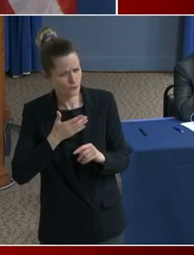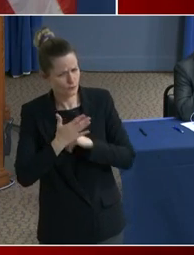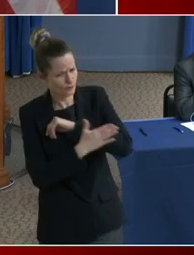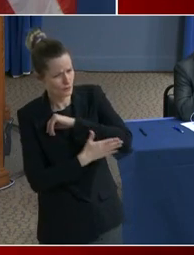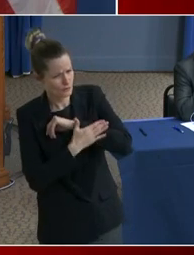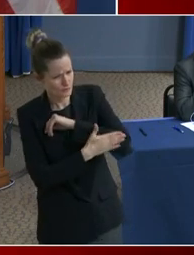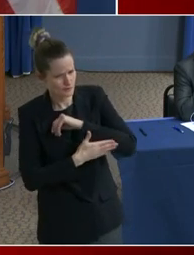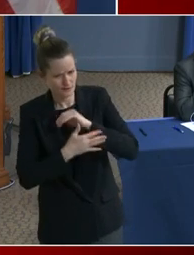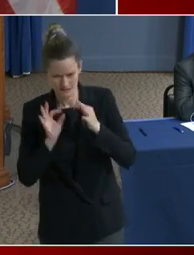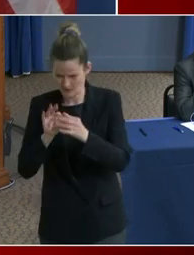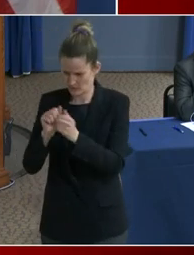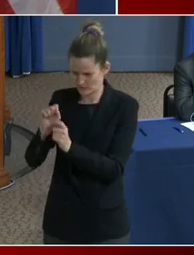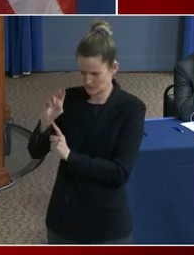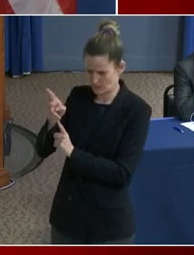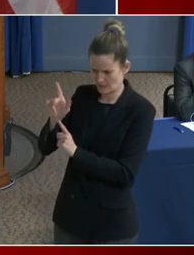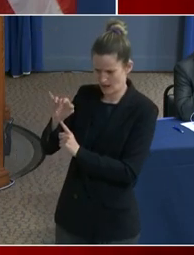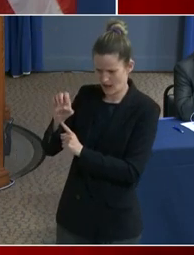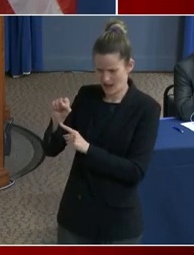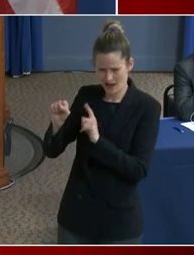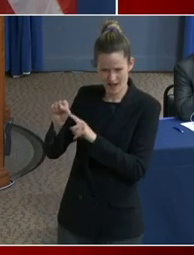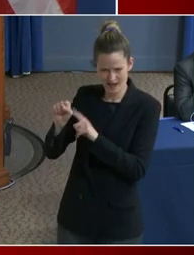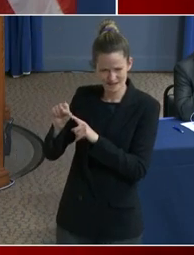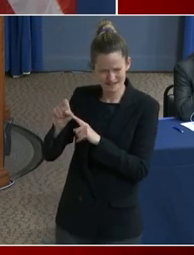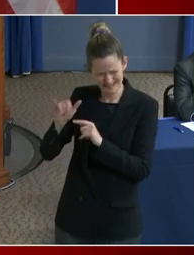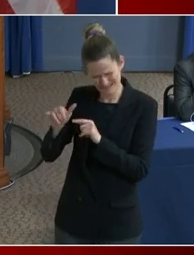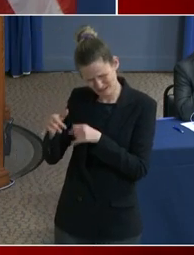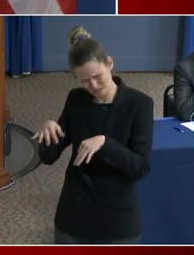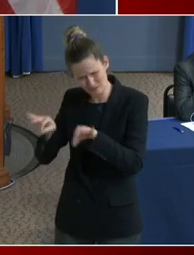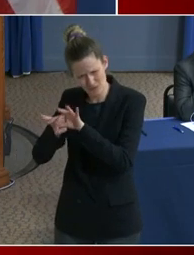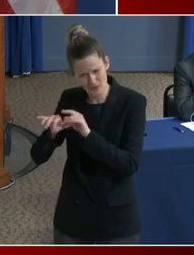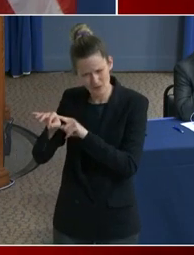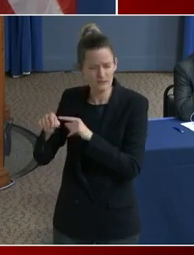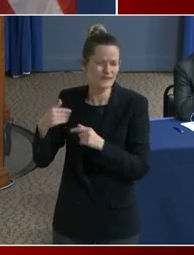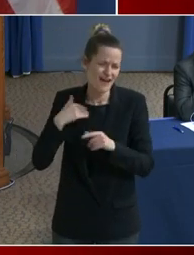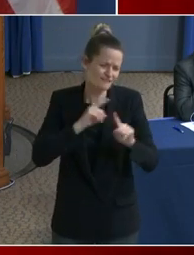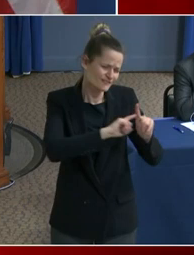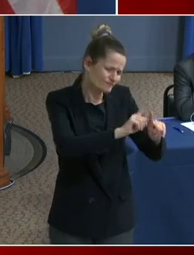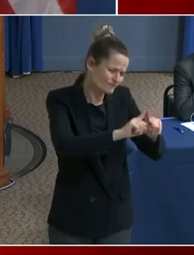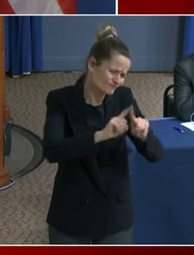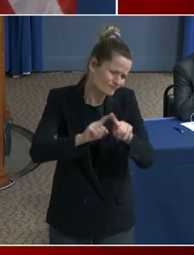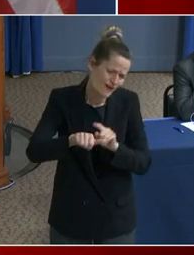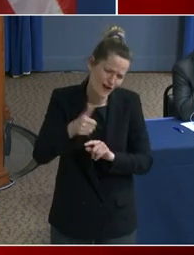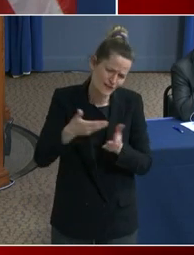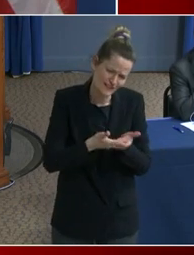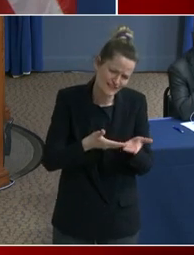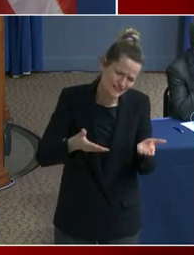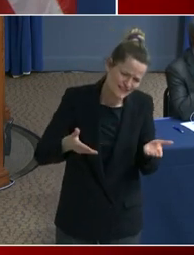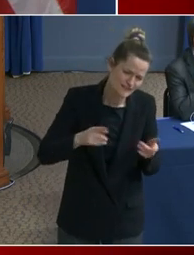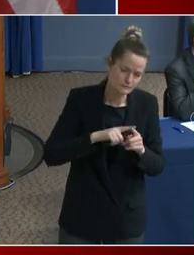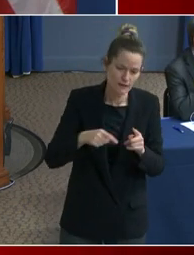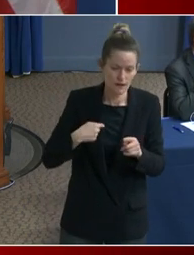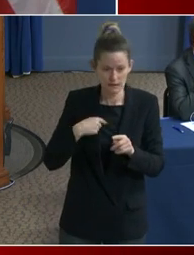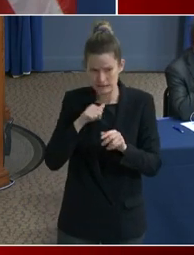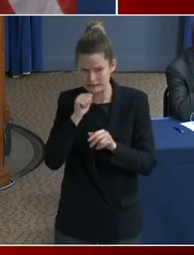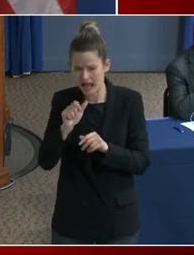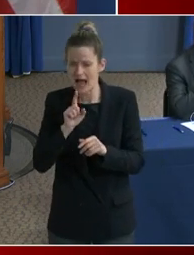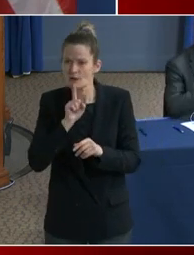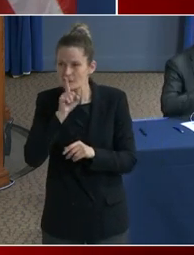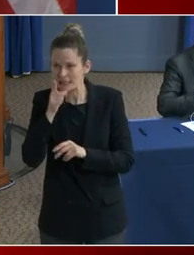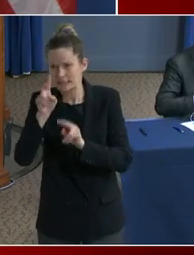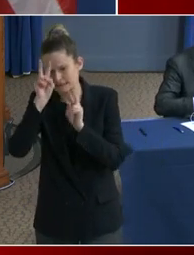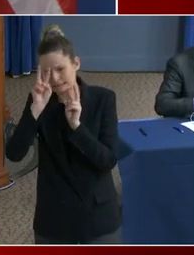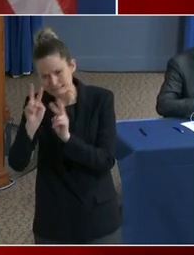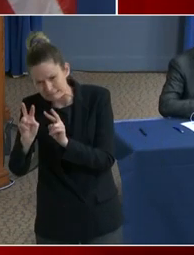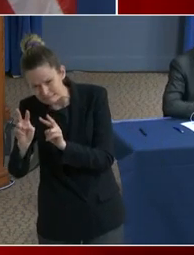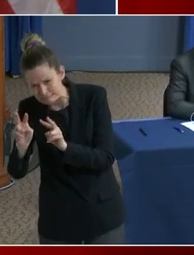is very important. And there could be other things that we right now aren't anticipating, or we are anticipating, but